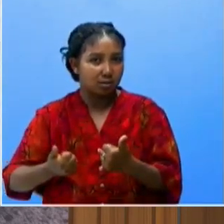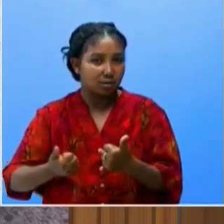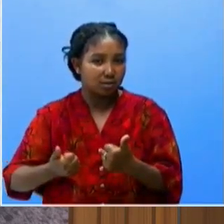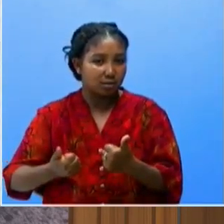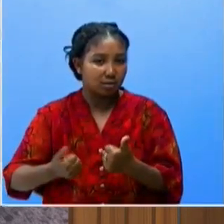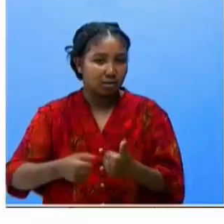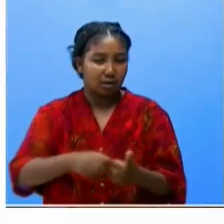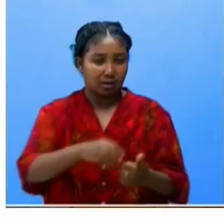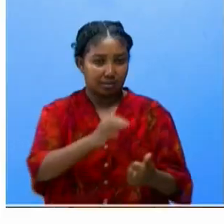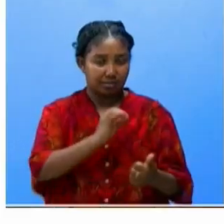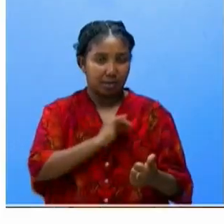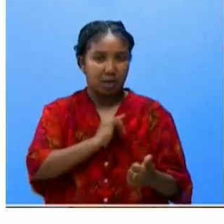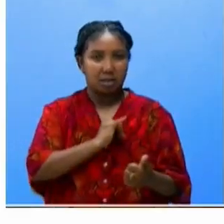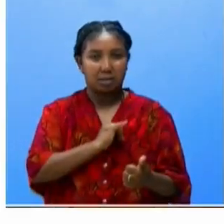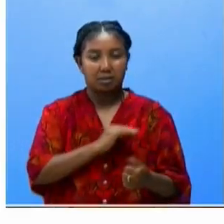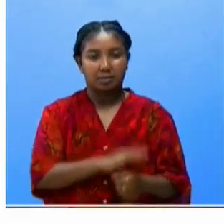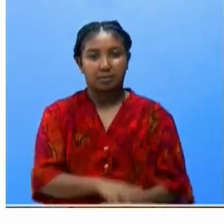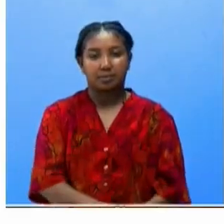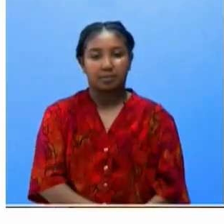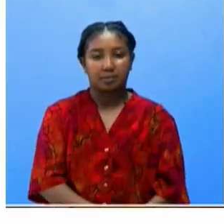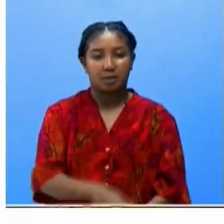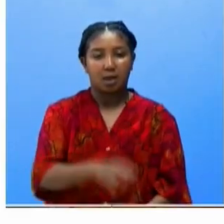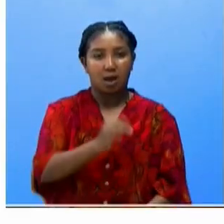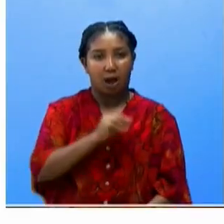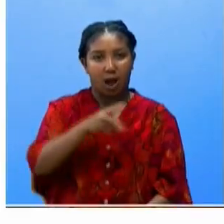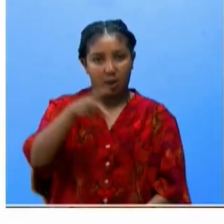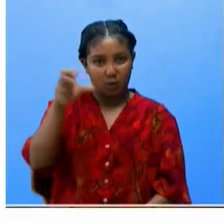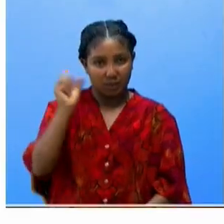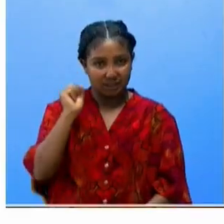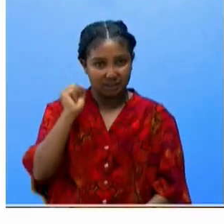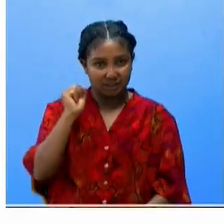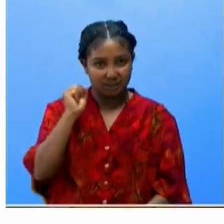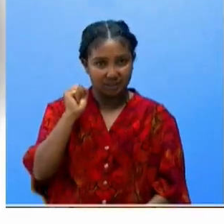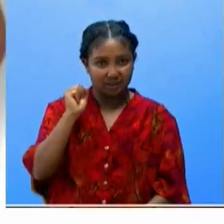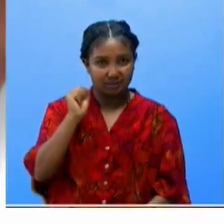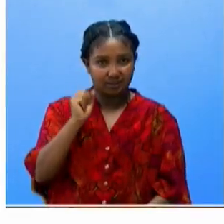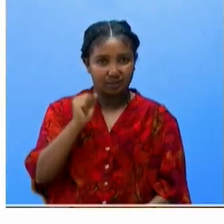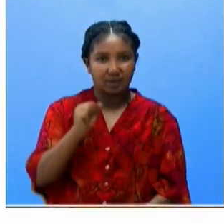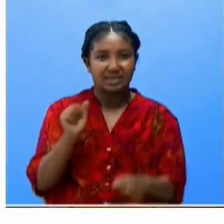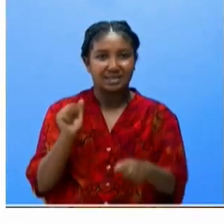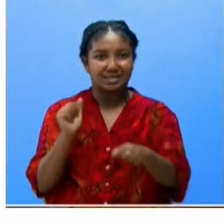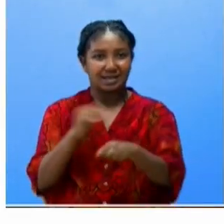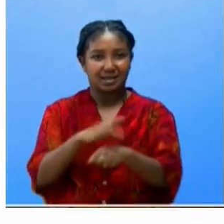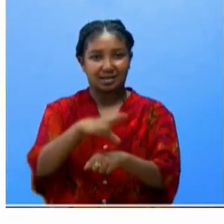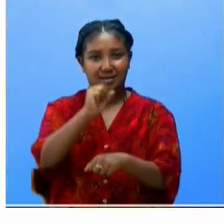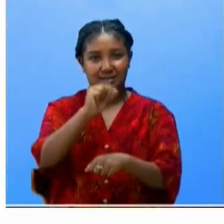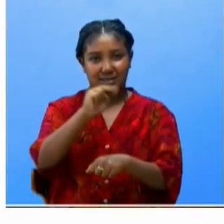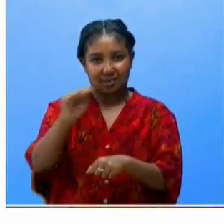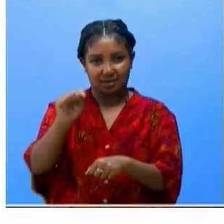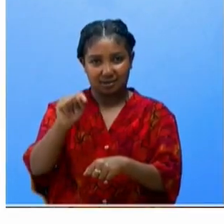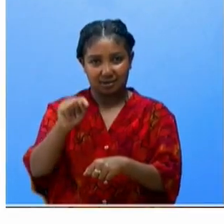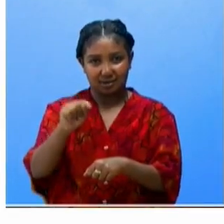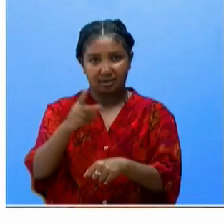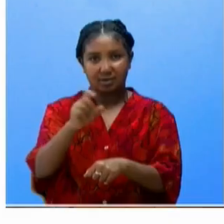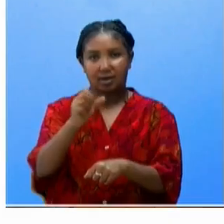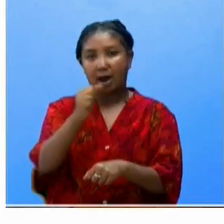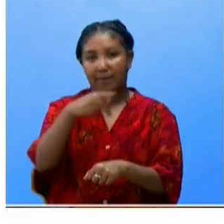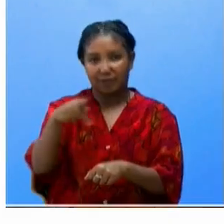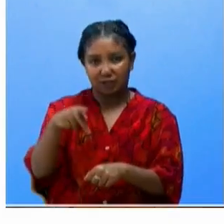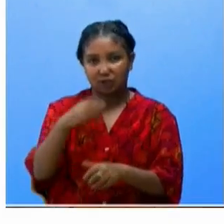from I, you can say, I was, yes, sent the